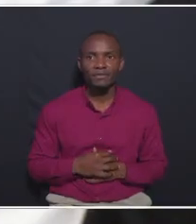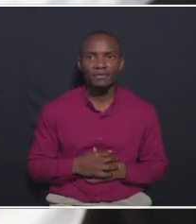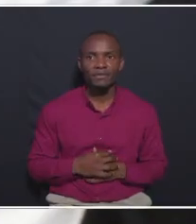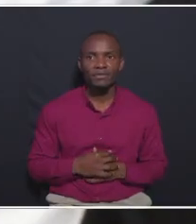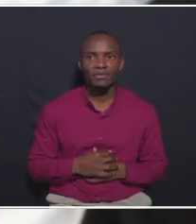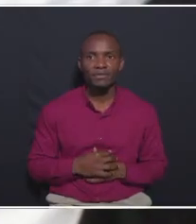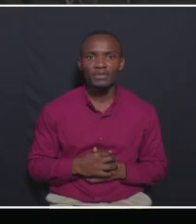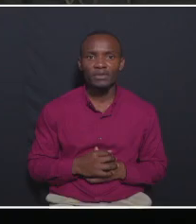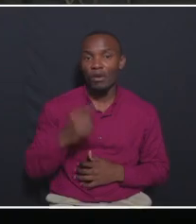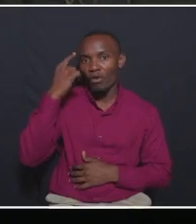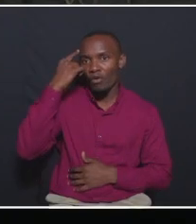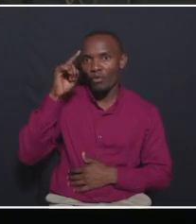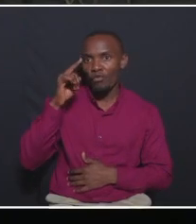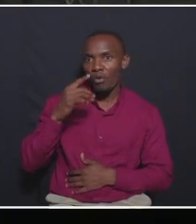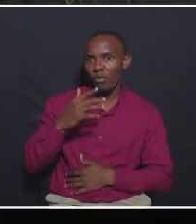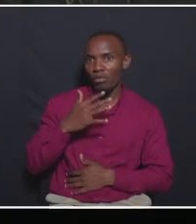For Owadwa,